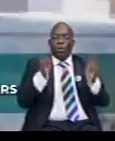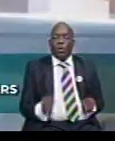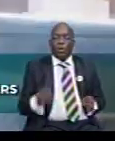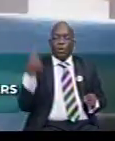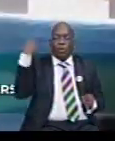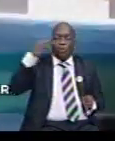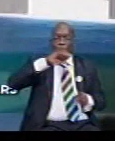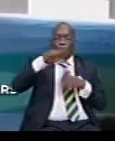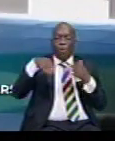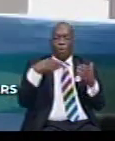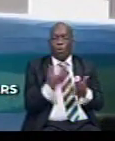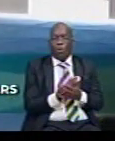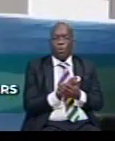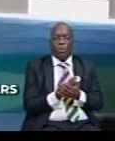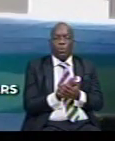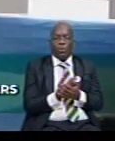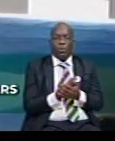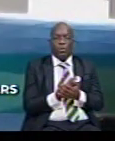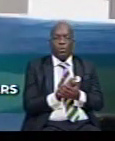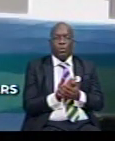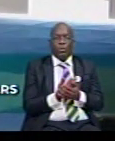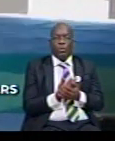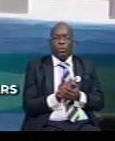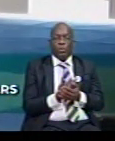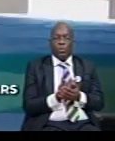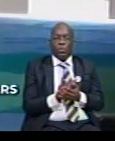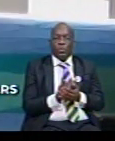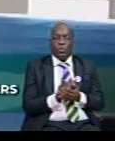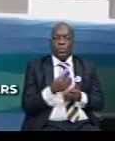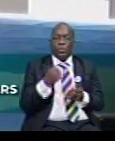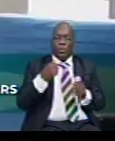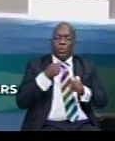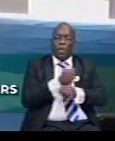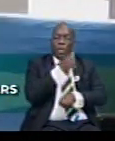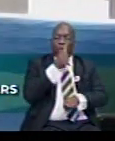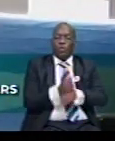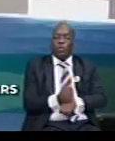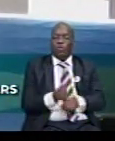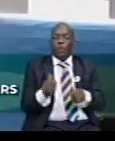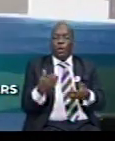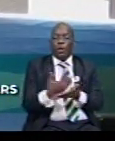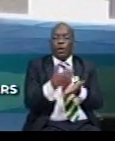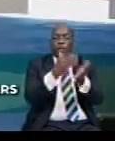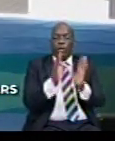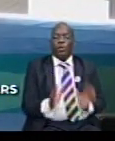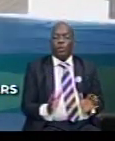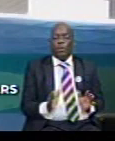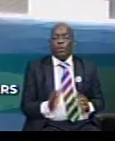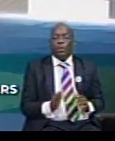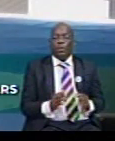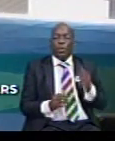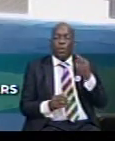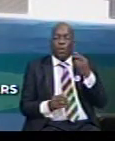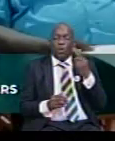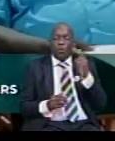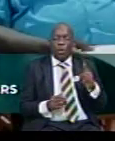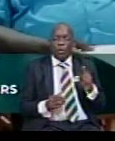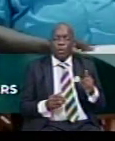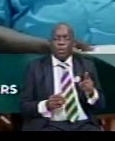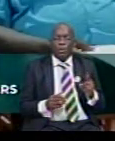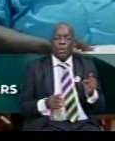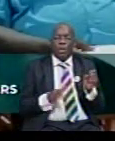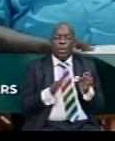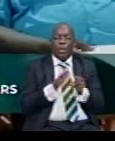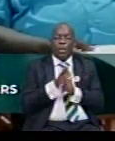all endorsed harvesters. Look at number one. Number one, endowed prophets